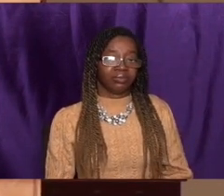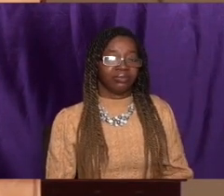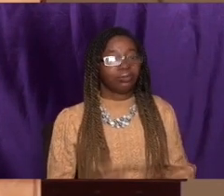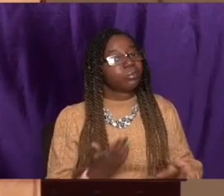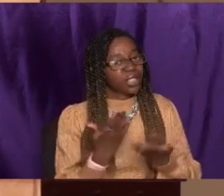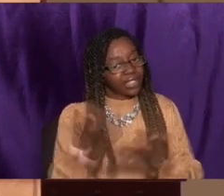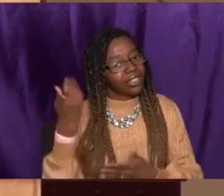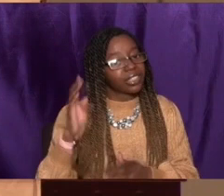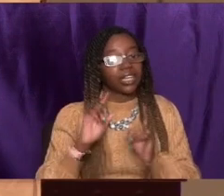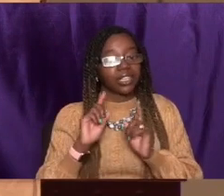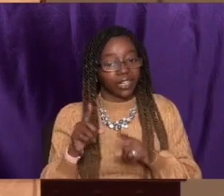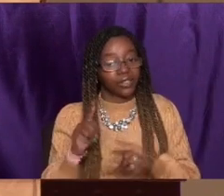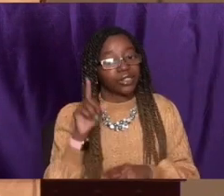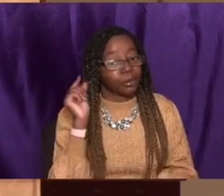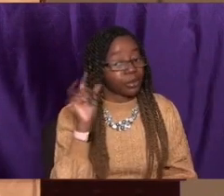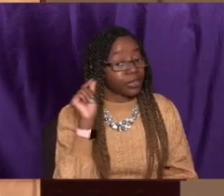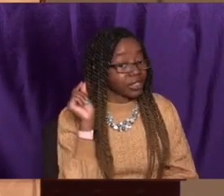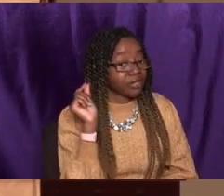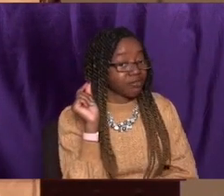Here's God's answer to Moses.